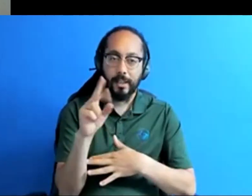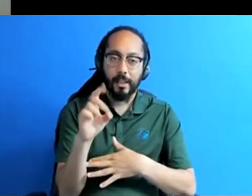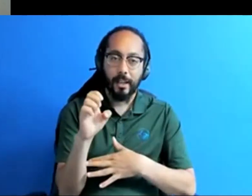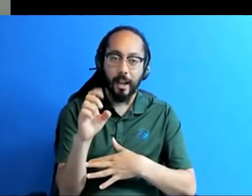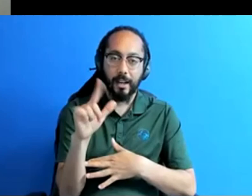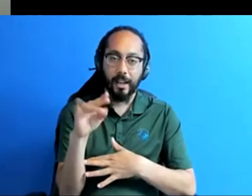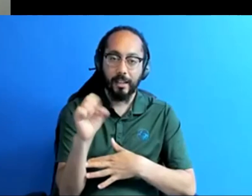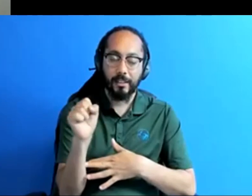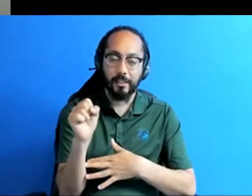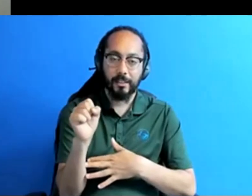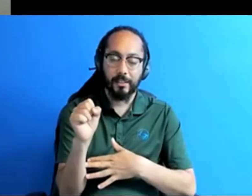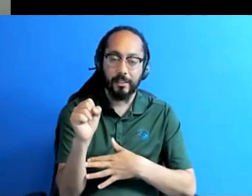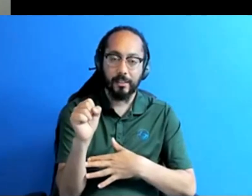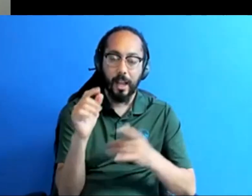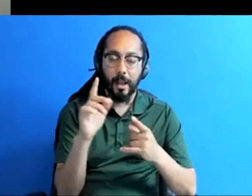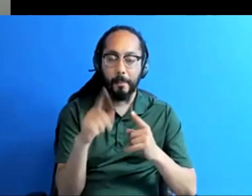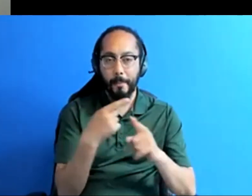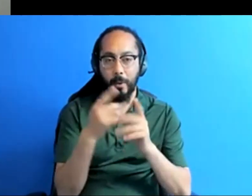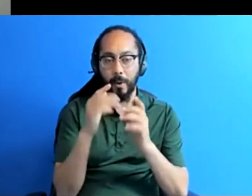our language works,